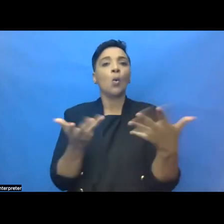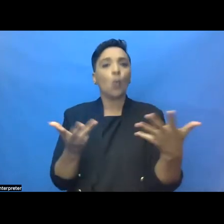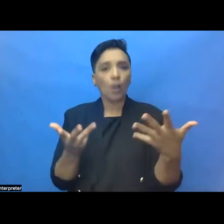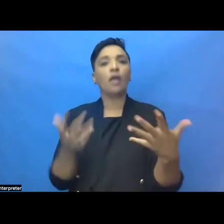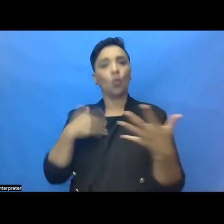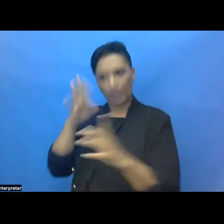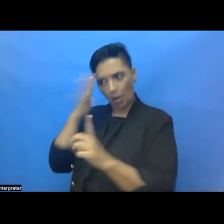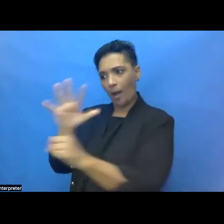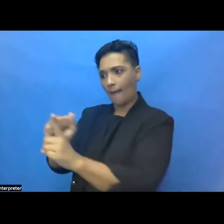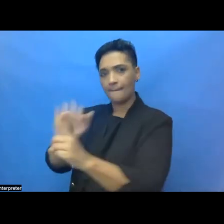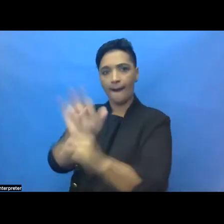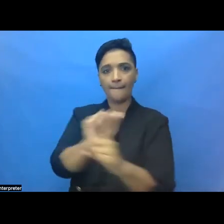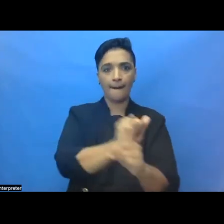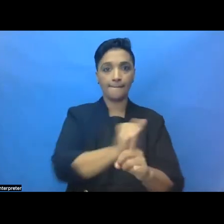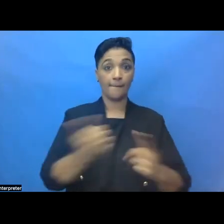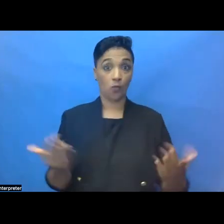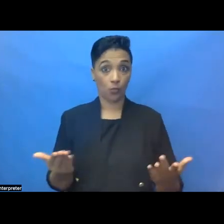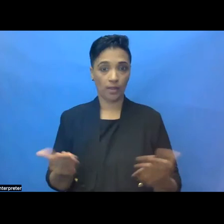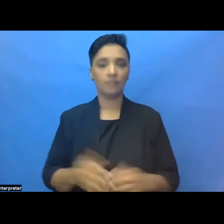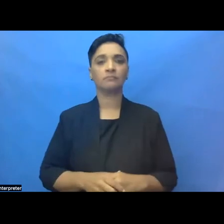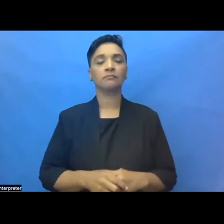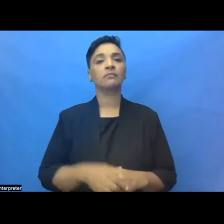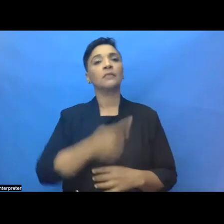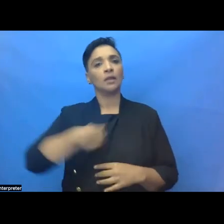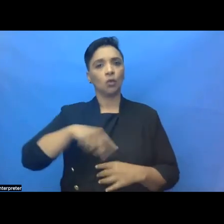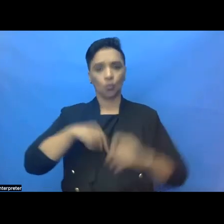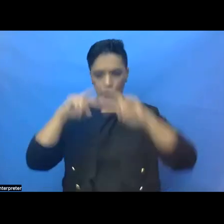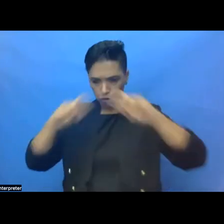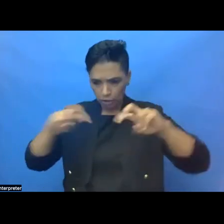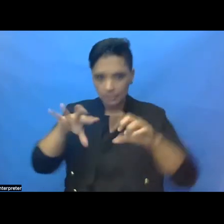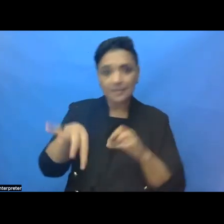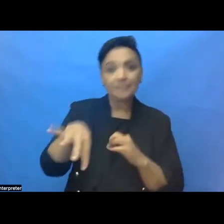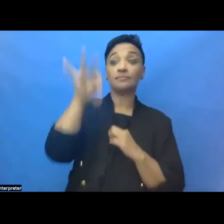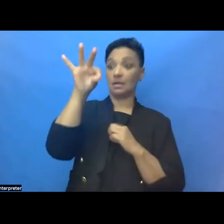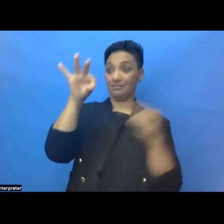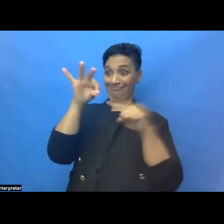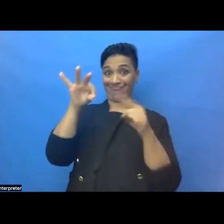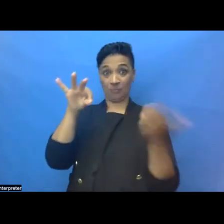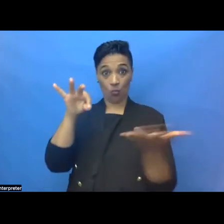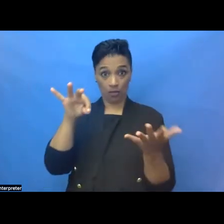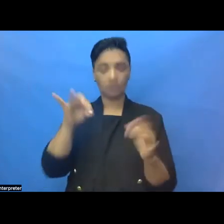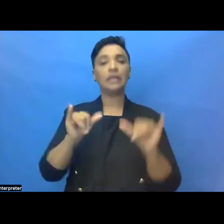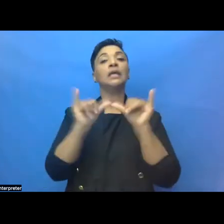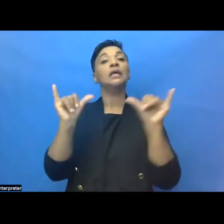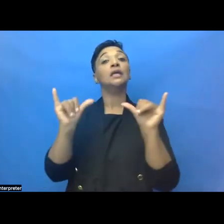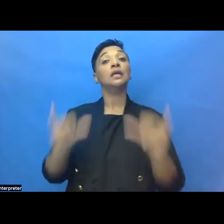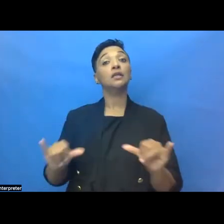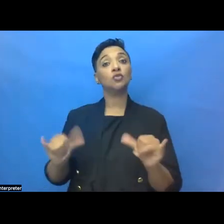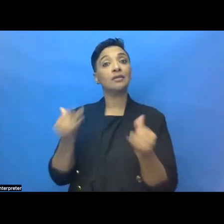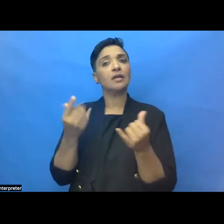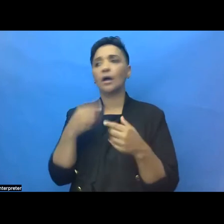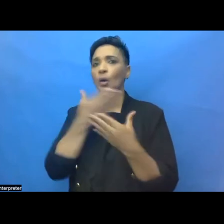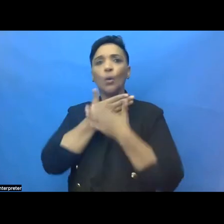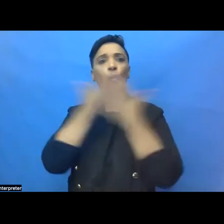found. And from this initial research, we found that institutions in general did not have any contingency plan